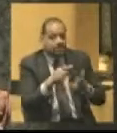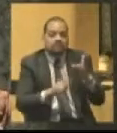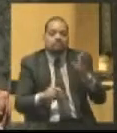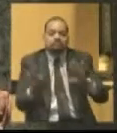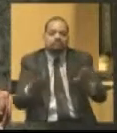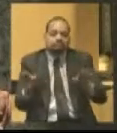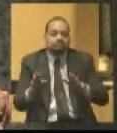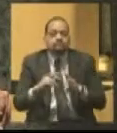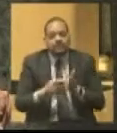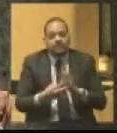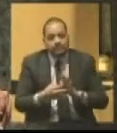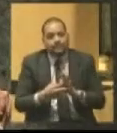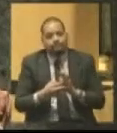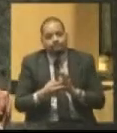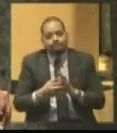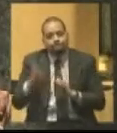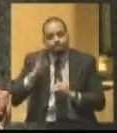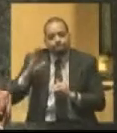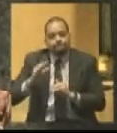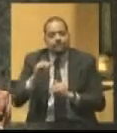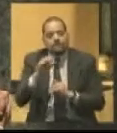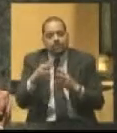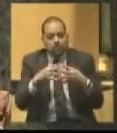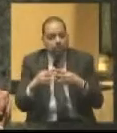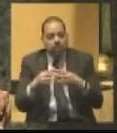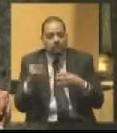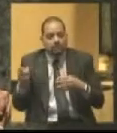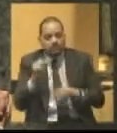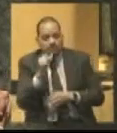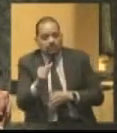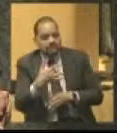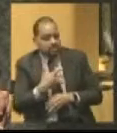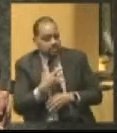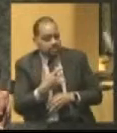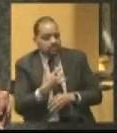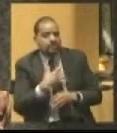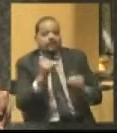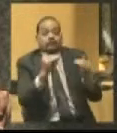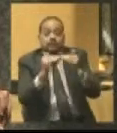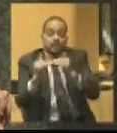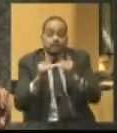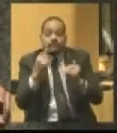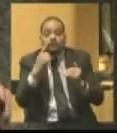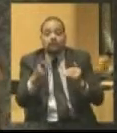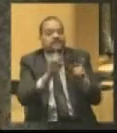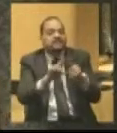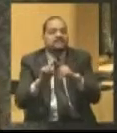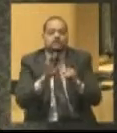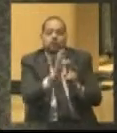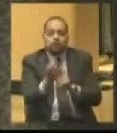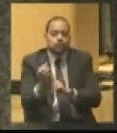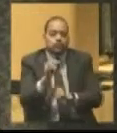flourished in the United States of their day. They did not believe in racial or social or sexual equality as we commonly understand those